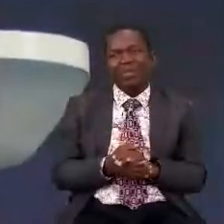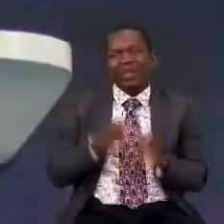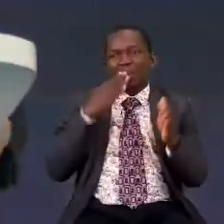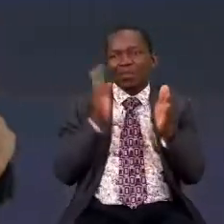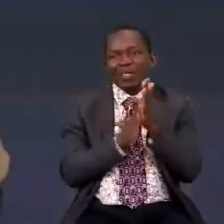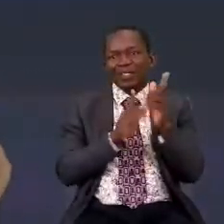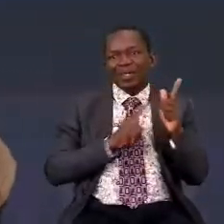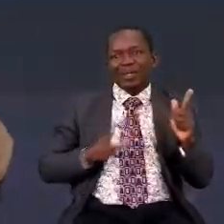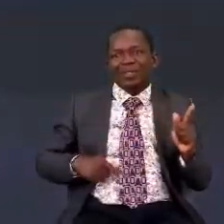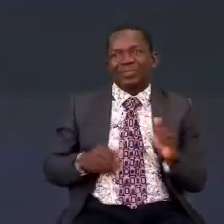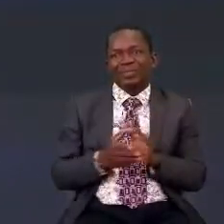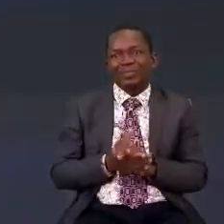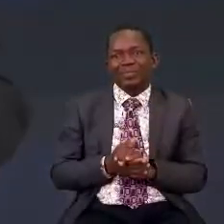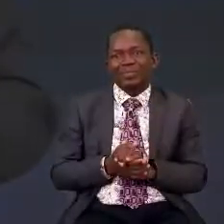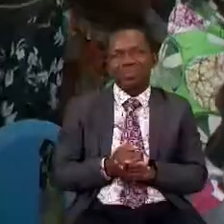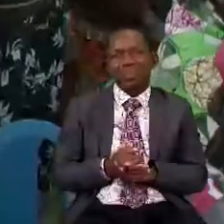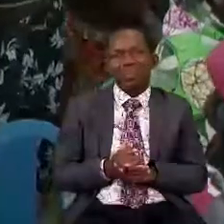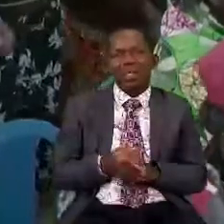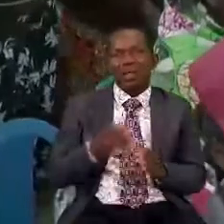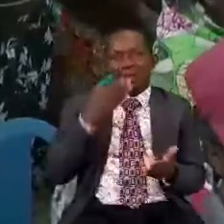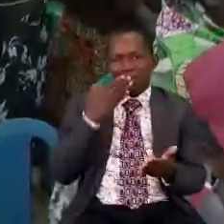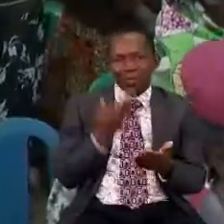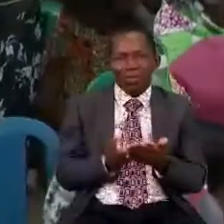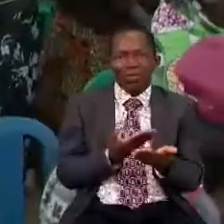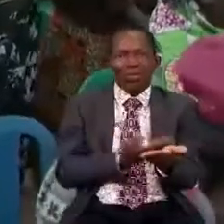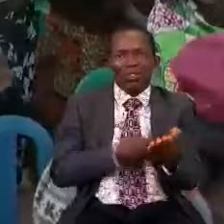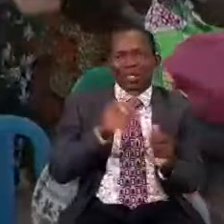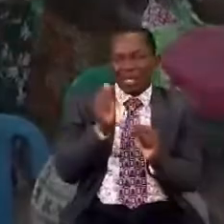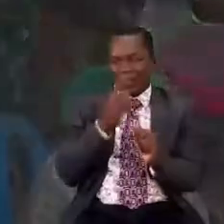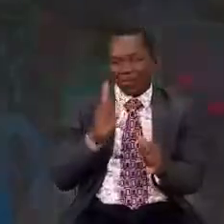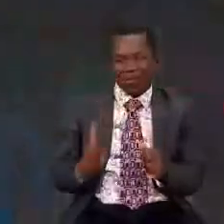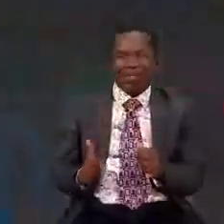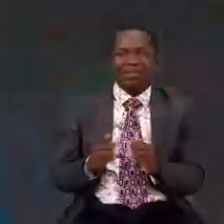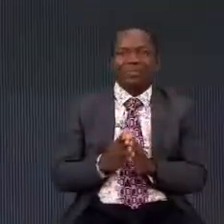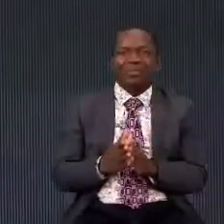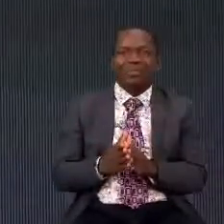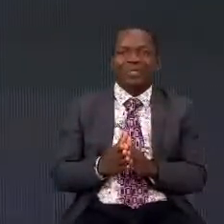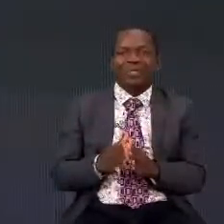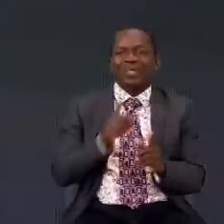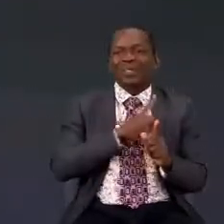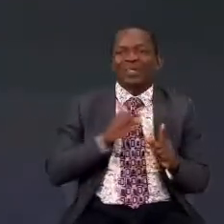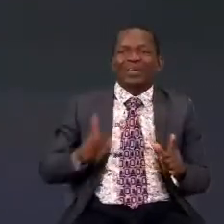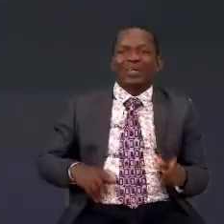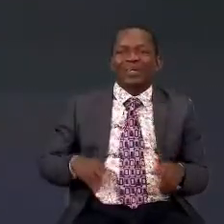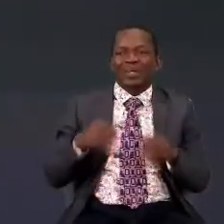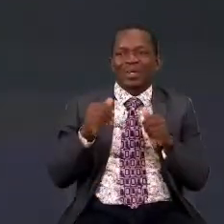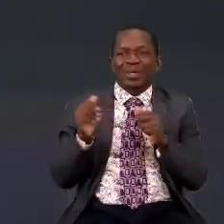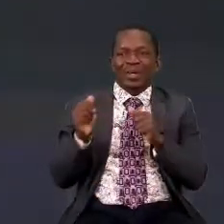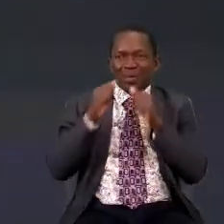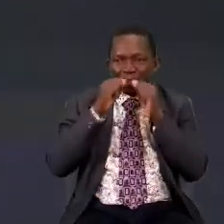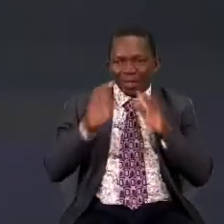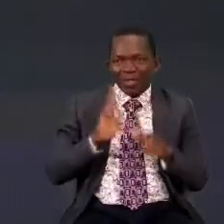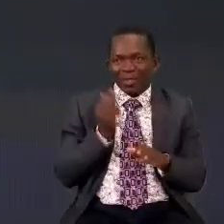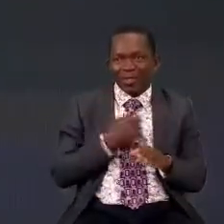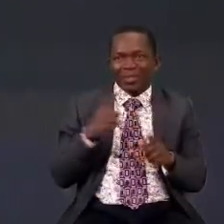Lord bless us today. He will bless me. He will bless you. And make